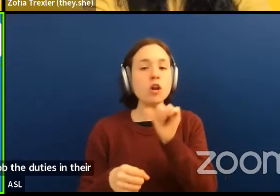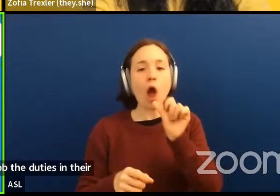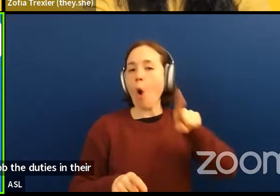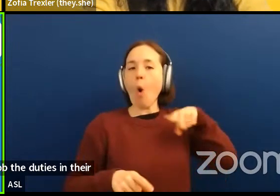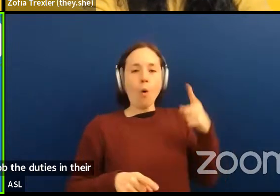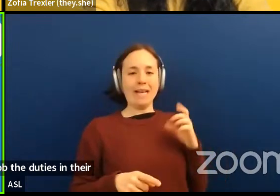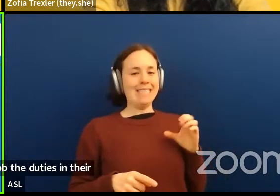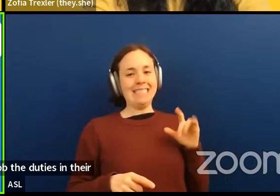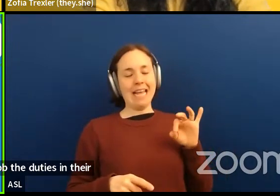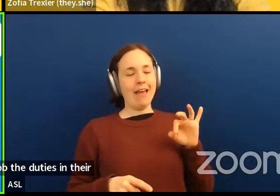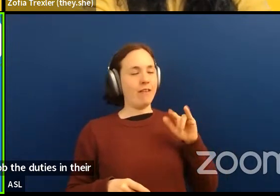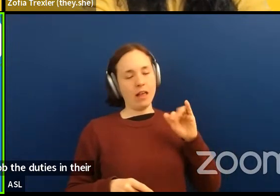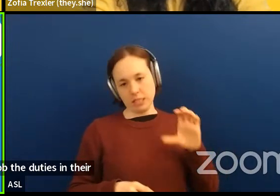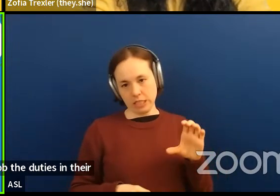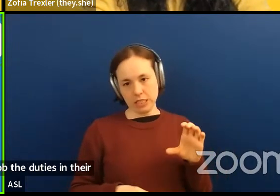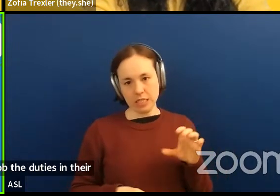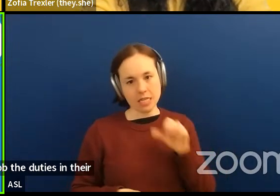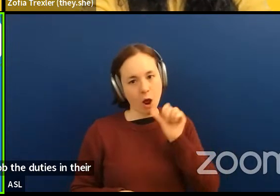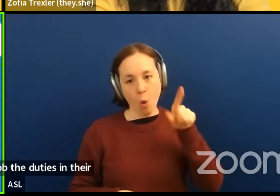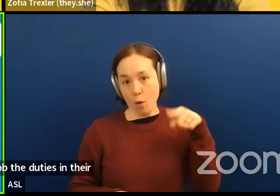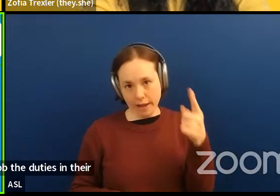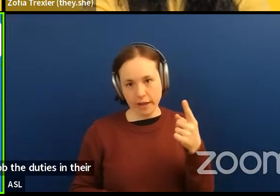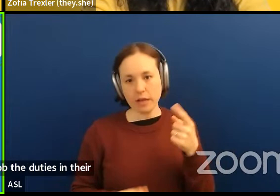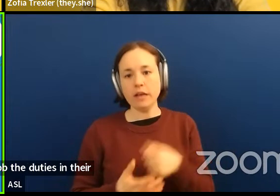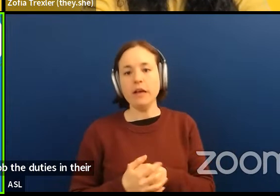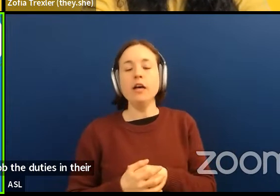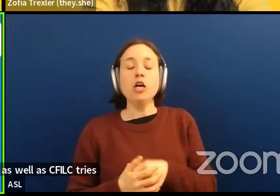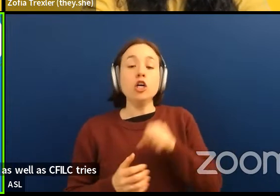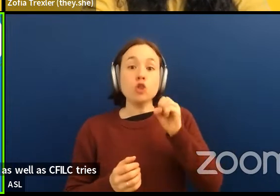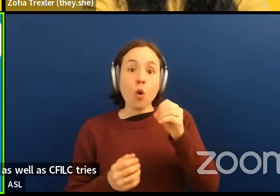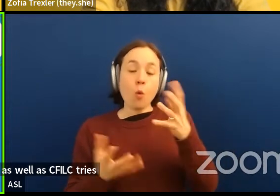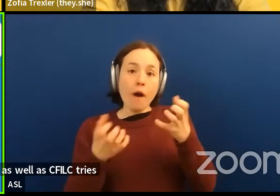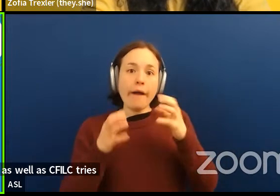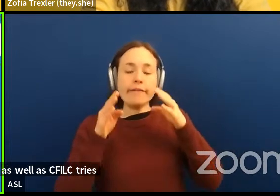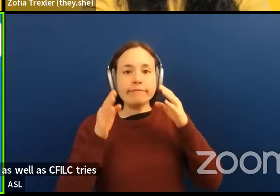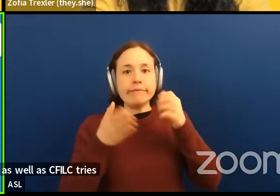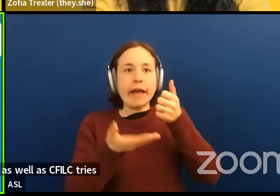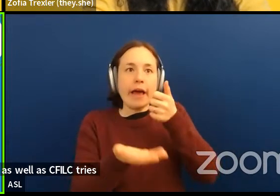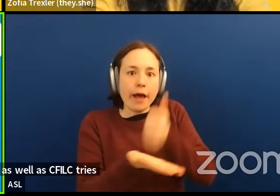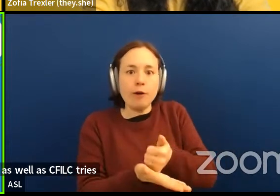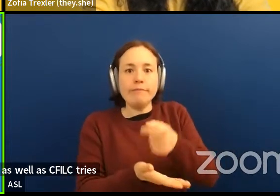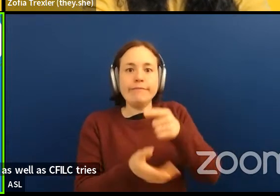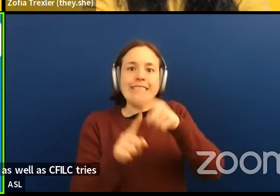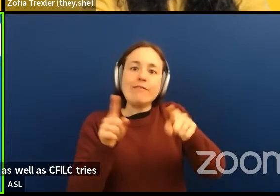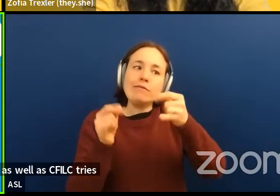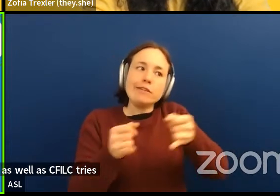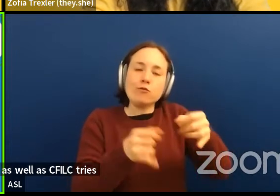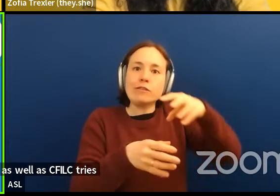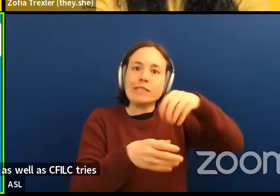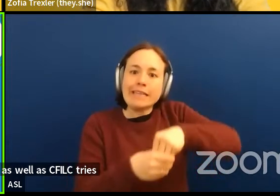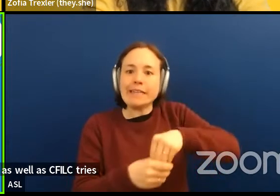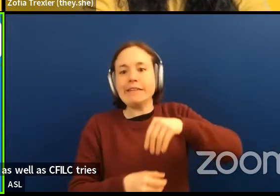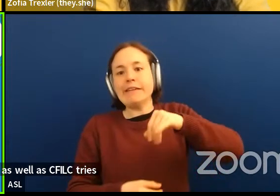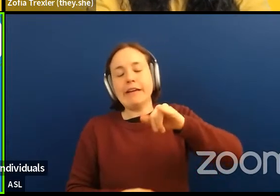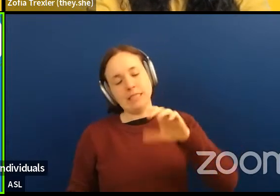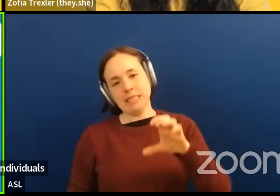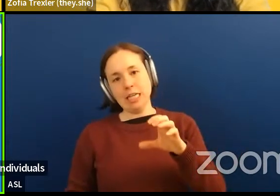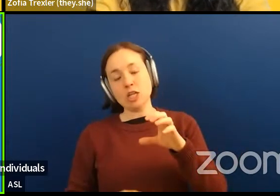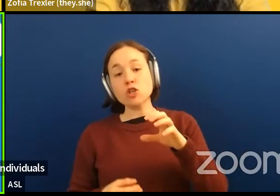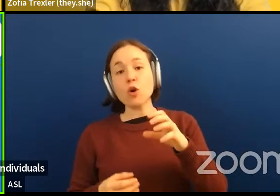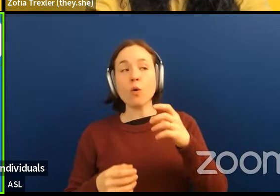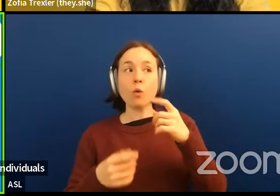as CFILC tries to help individuals at ILCs, advocacies, and organizing tie